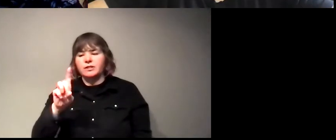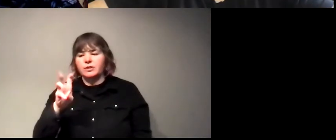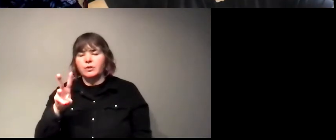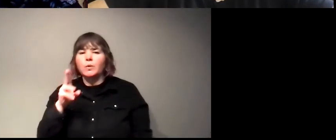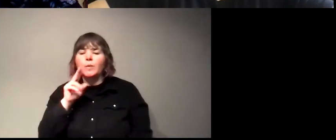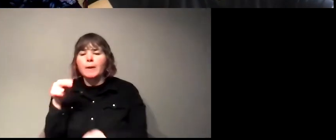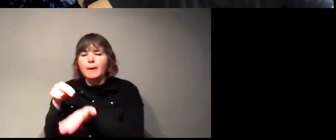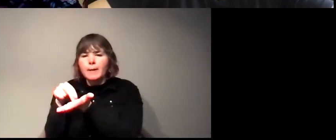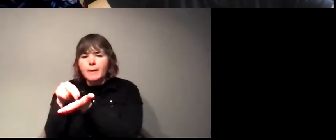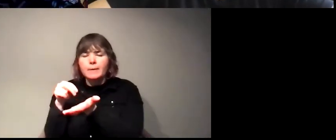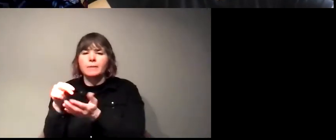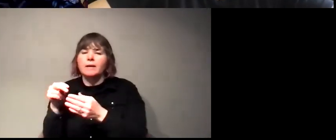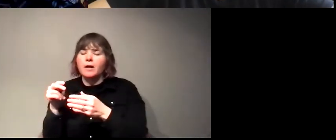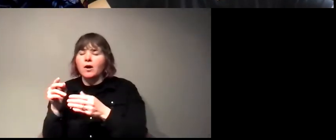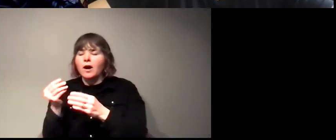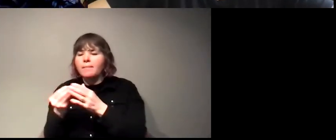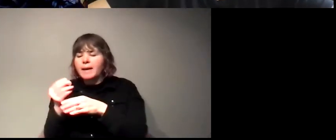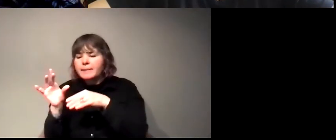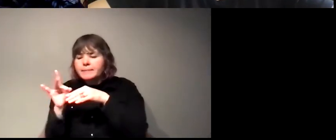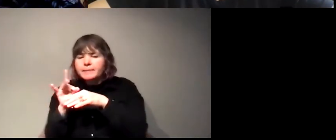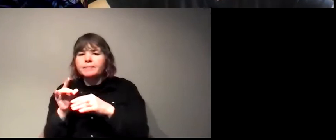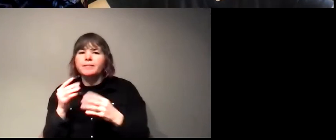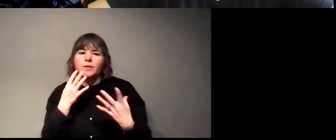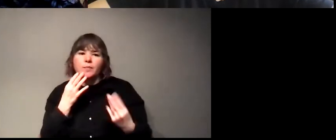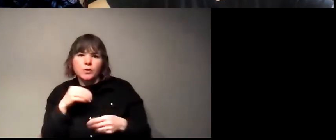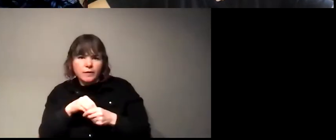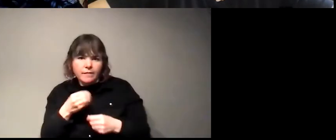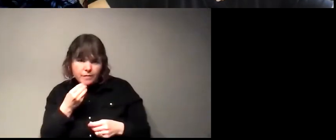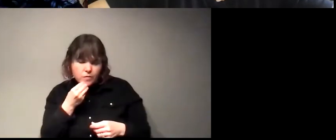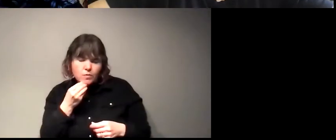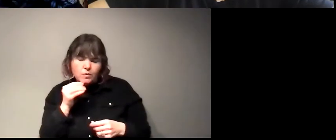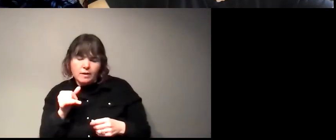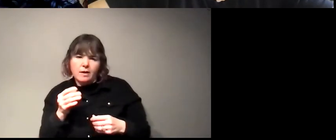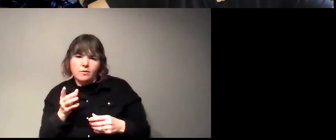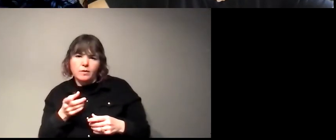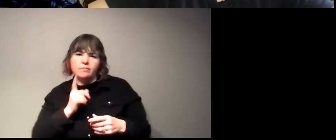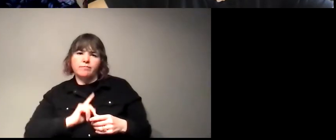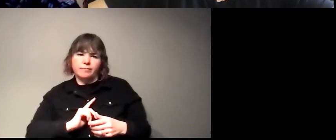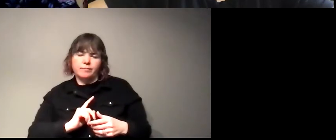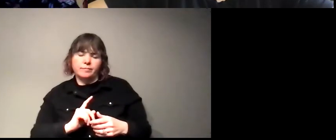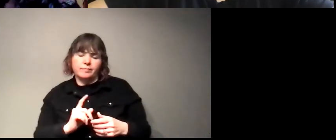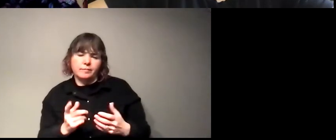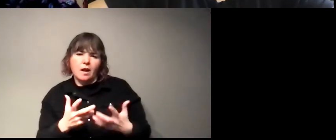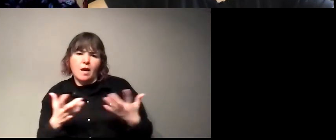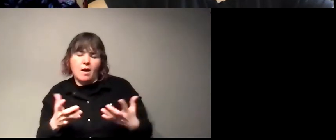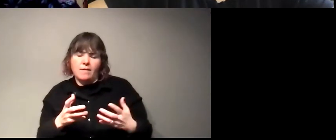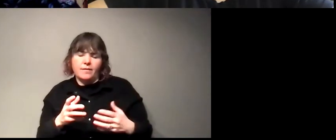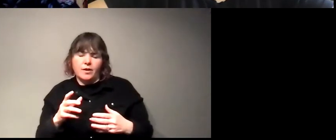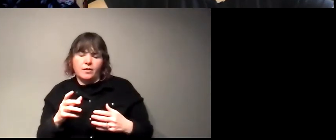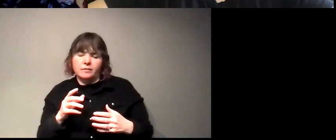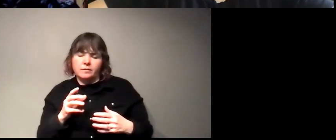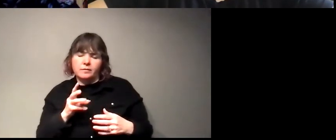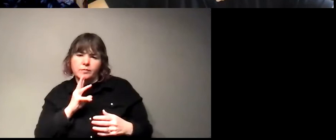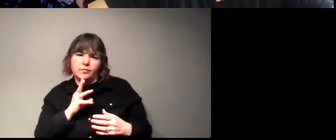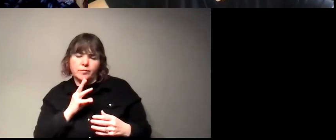up. When there's moisture in their food, that's how they get a lot of their